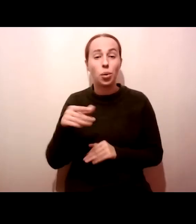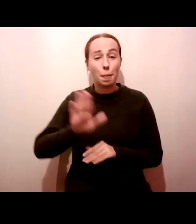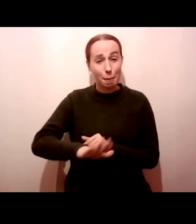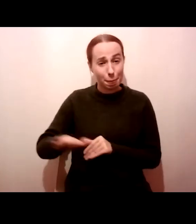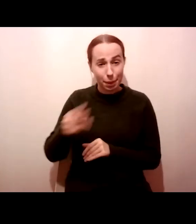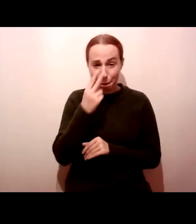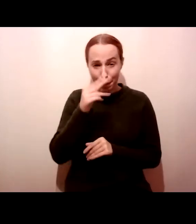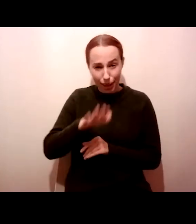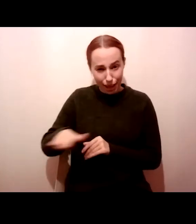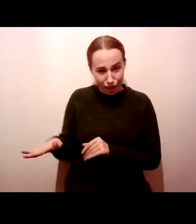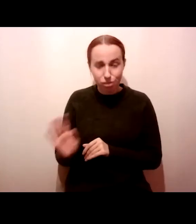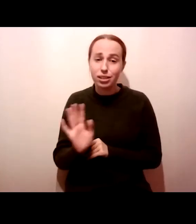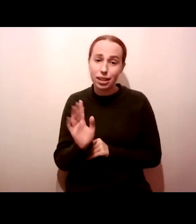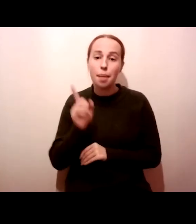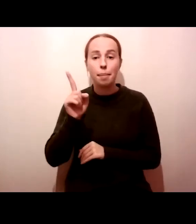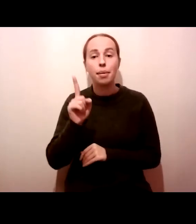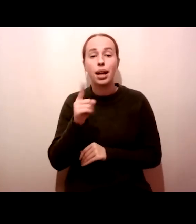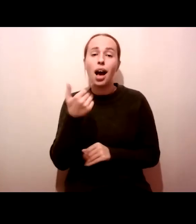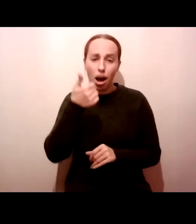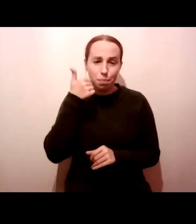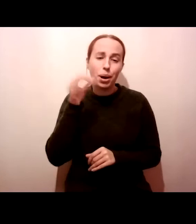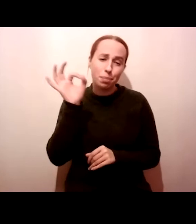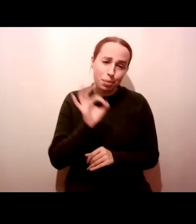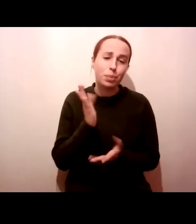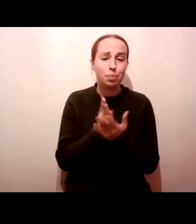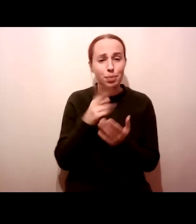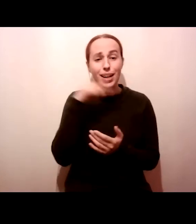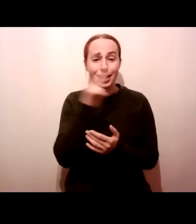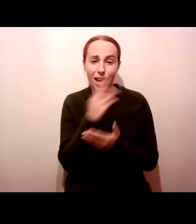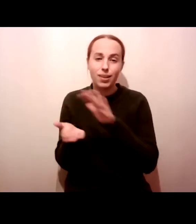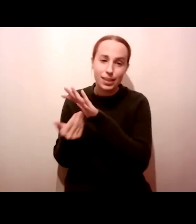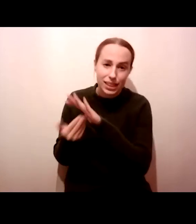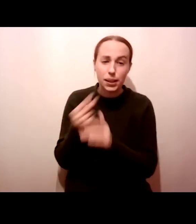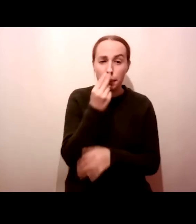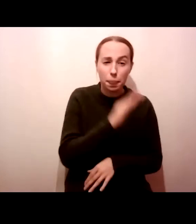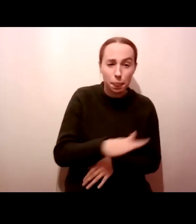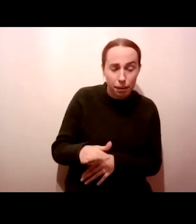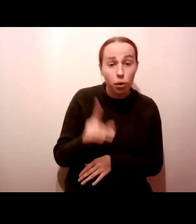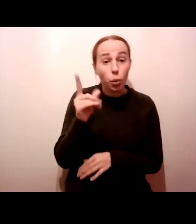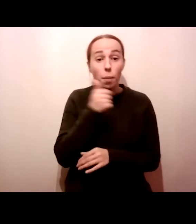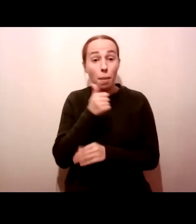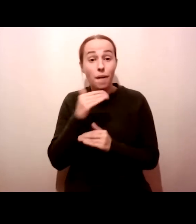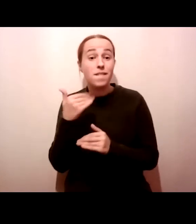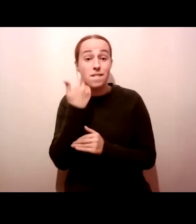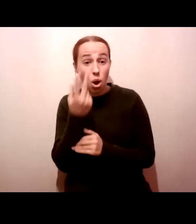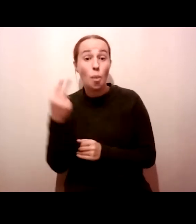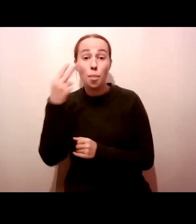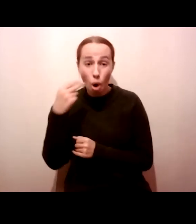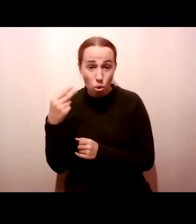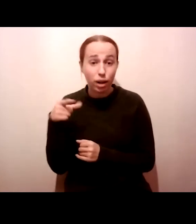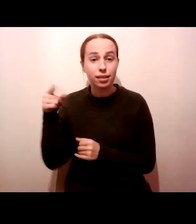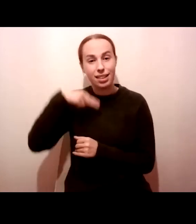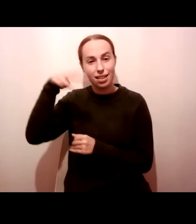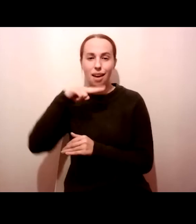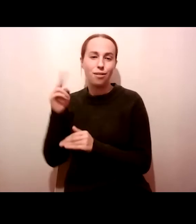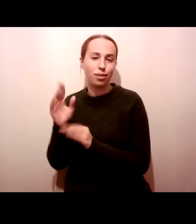sidelines. Quite often, school is eager to include parents when the children are small,